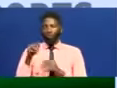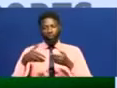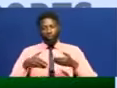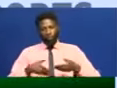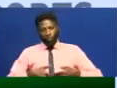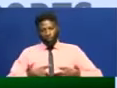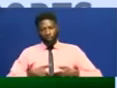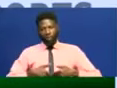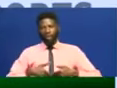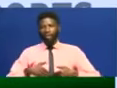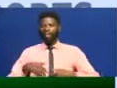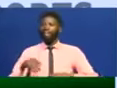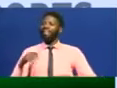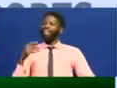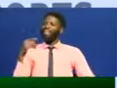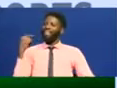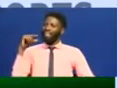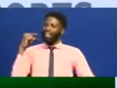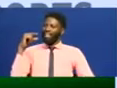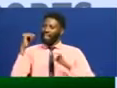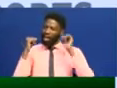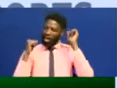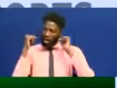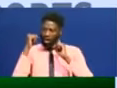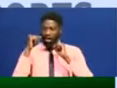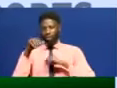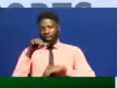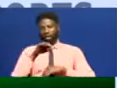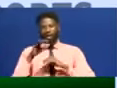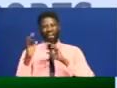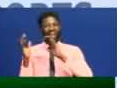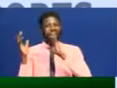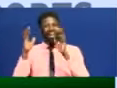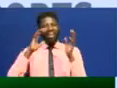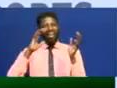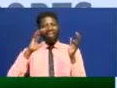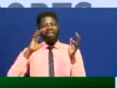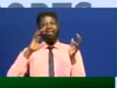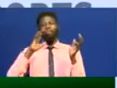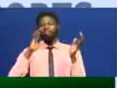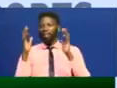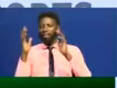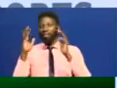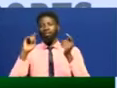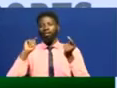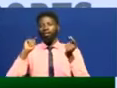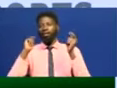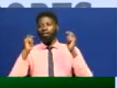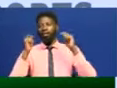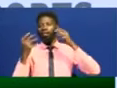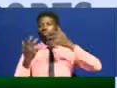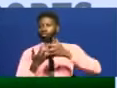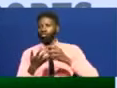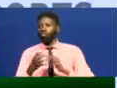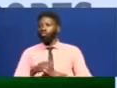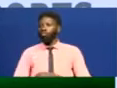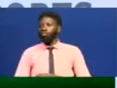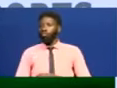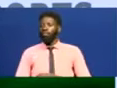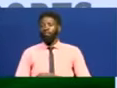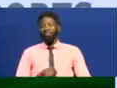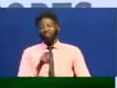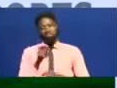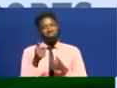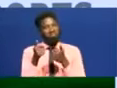climate adaptation. This project, good people, is revolutionary. And we are deploying it in partnership